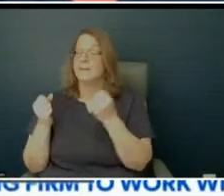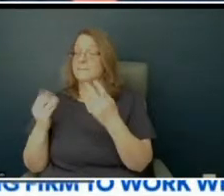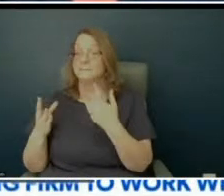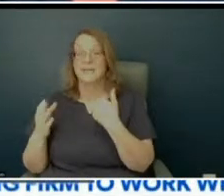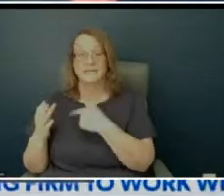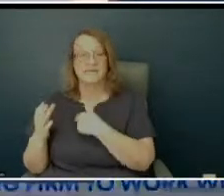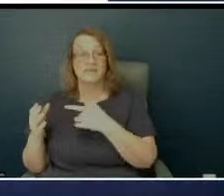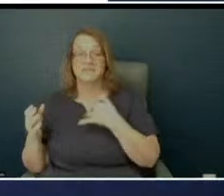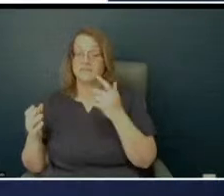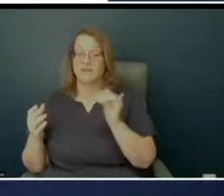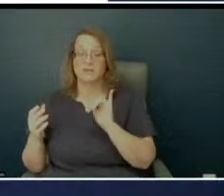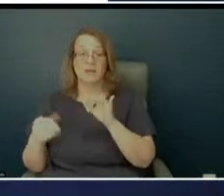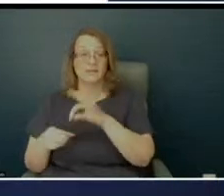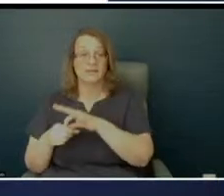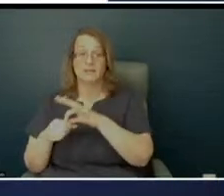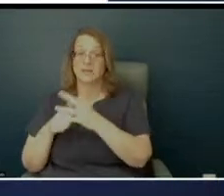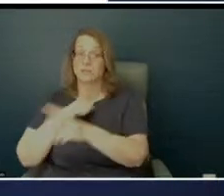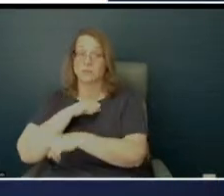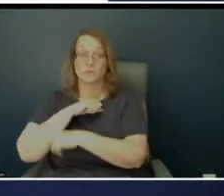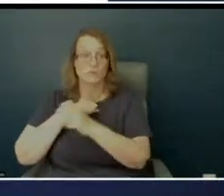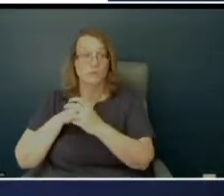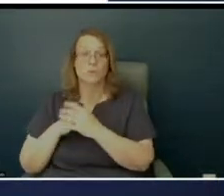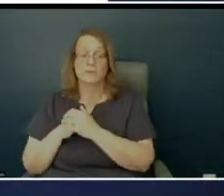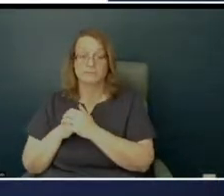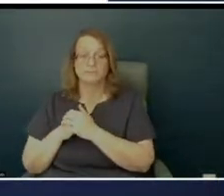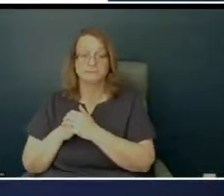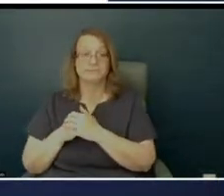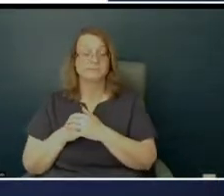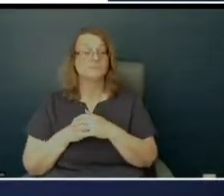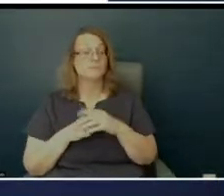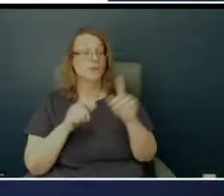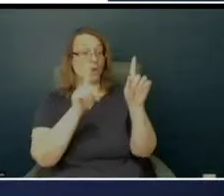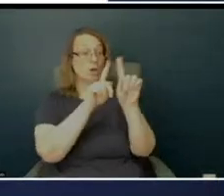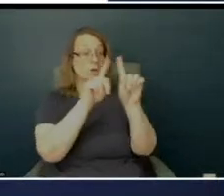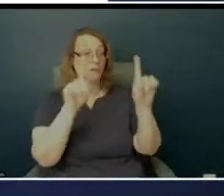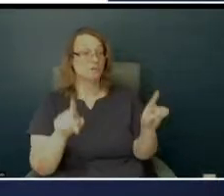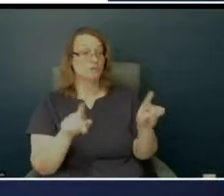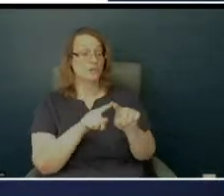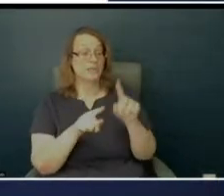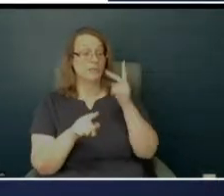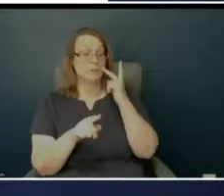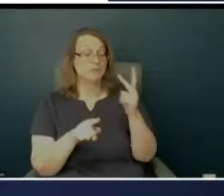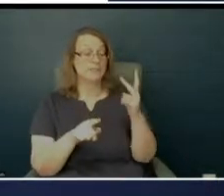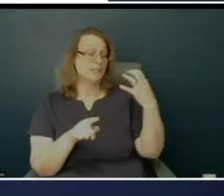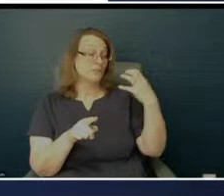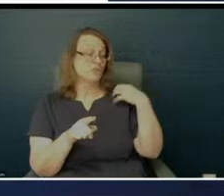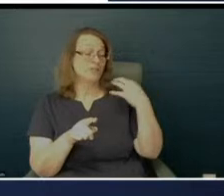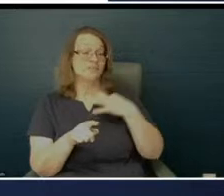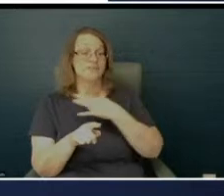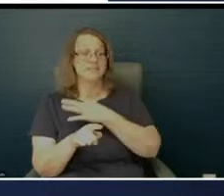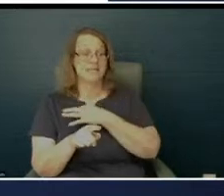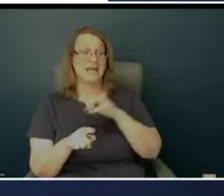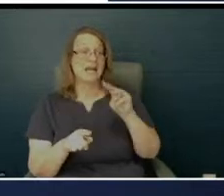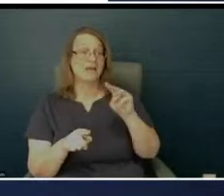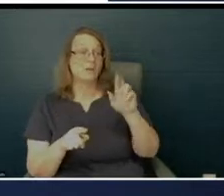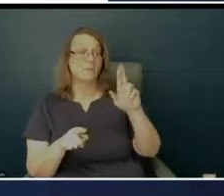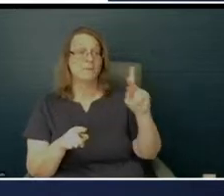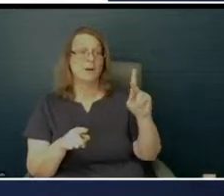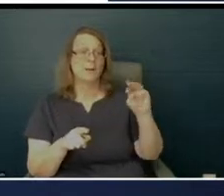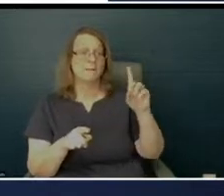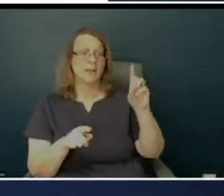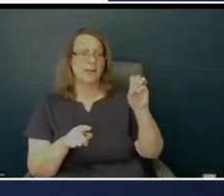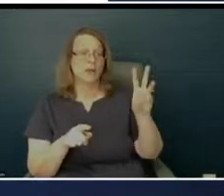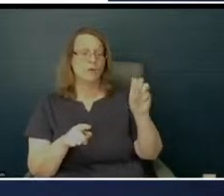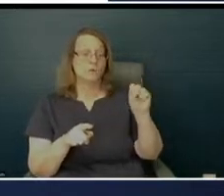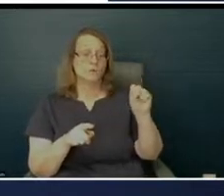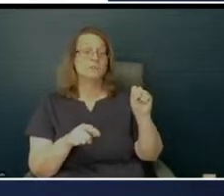stolen. So on the screen, you'll see that President Trump's Chief of Staff, Mark Meadows, tweeted about that meeting right after it